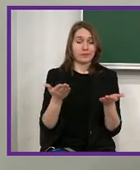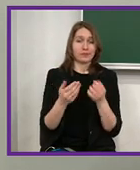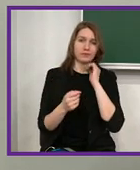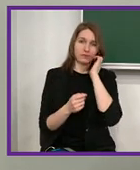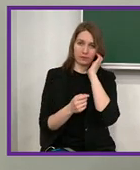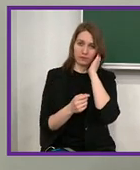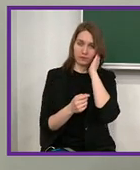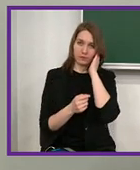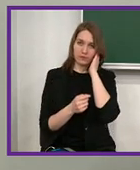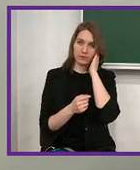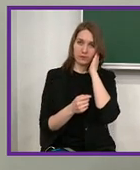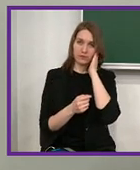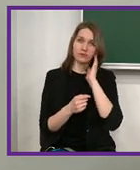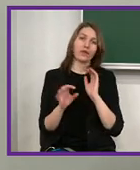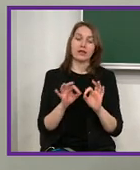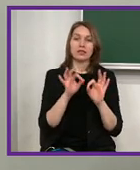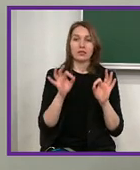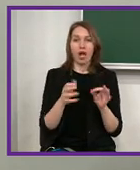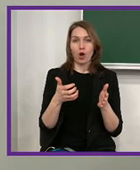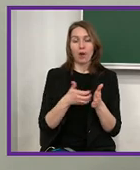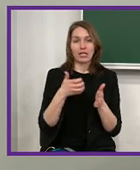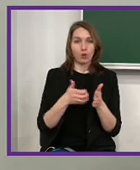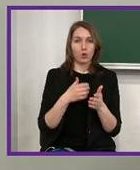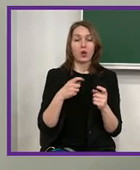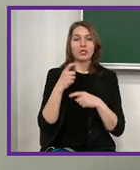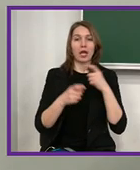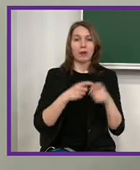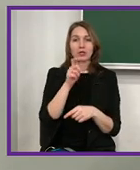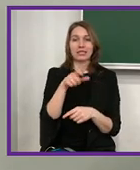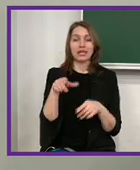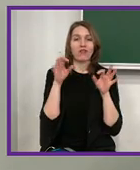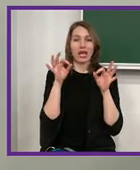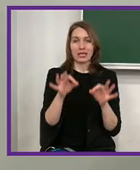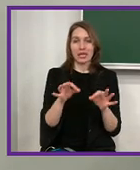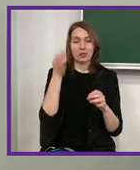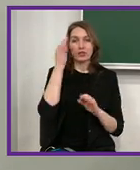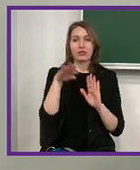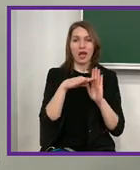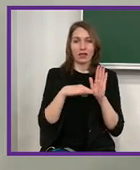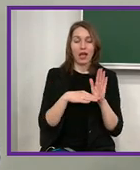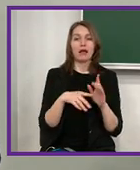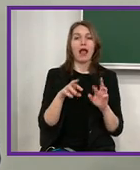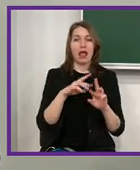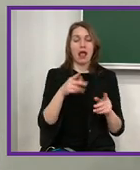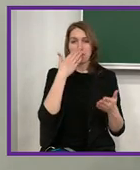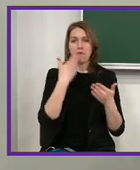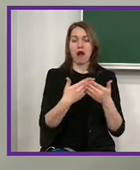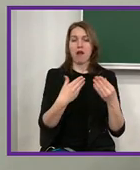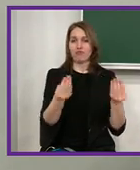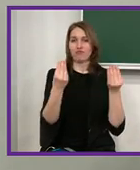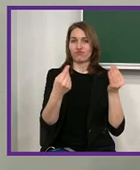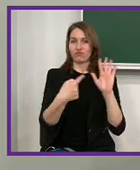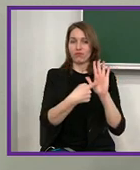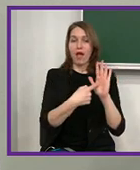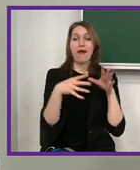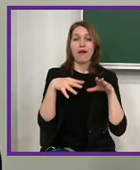first uses international human rights standards as the benchmark. So when you're undertaking the impact assessments, like your focus is very